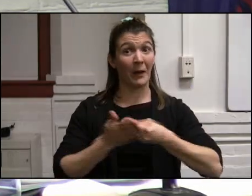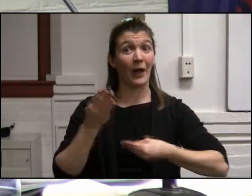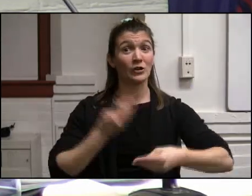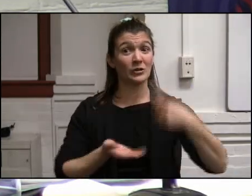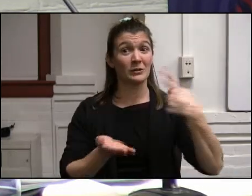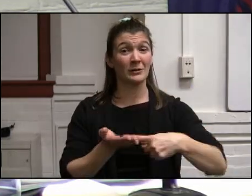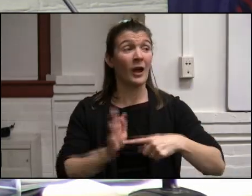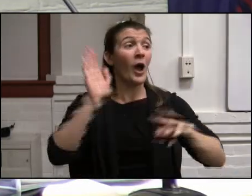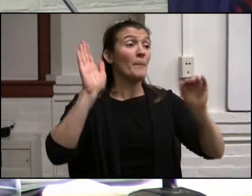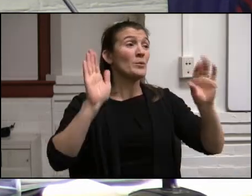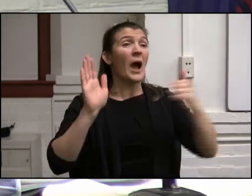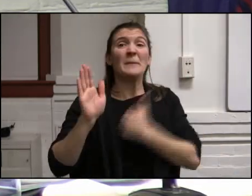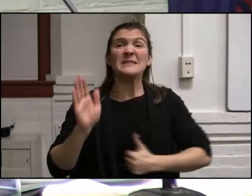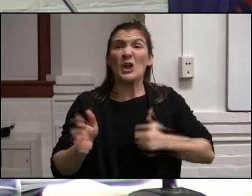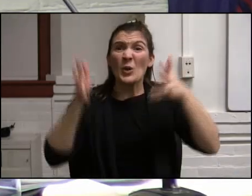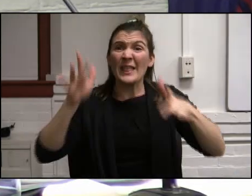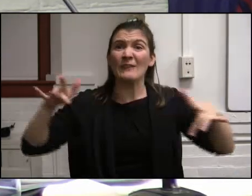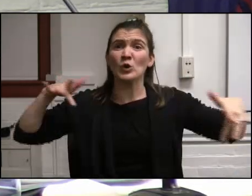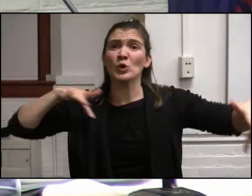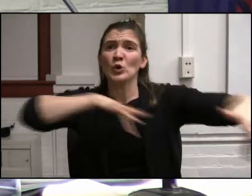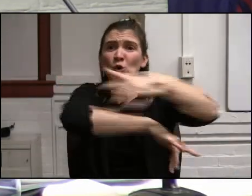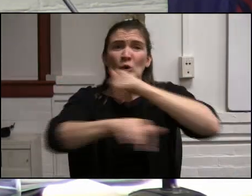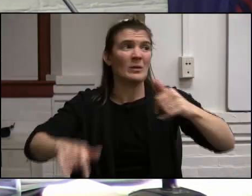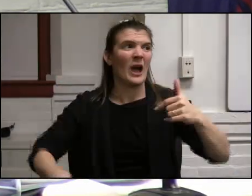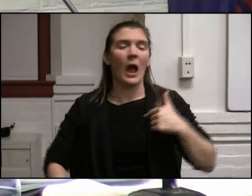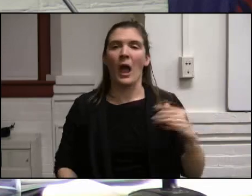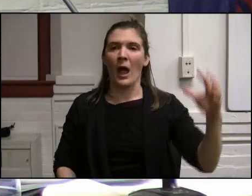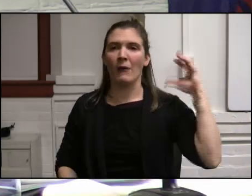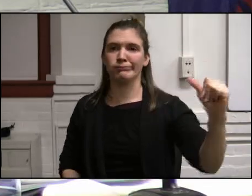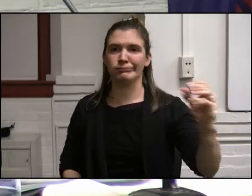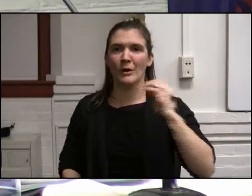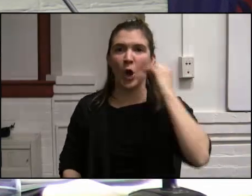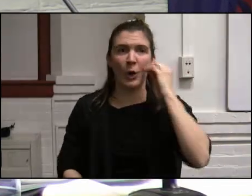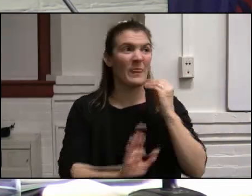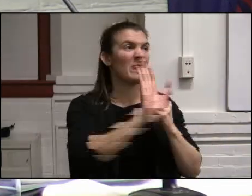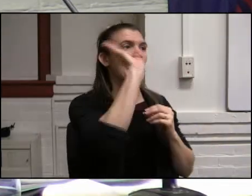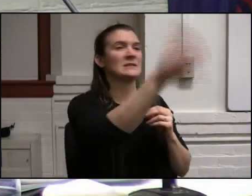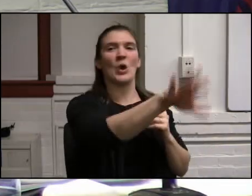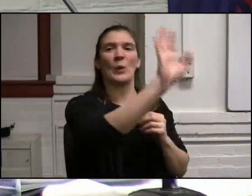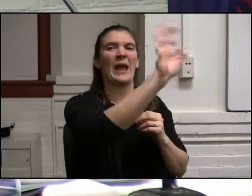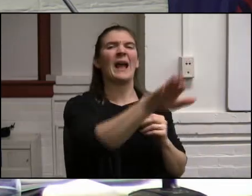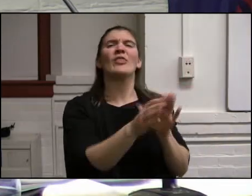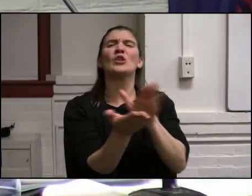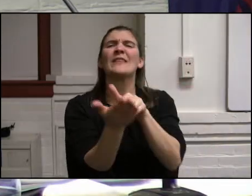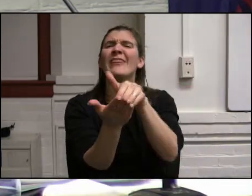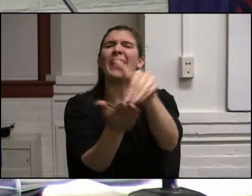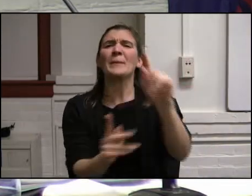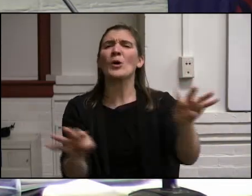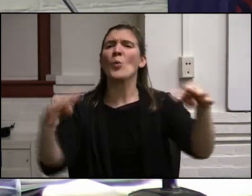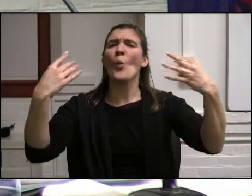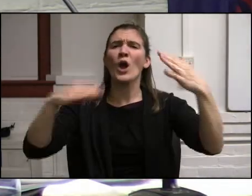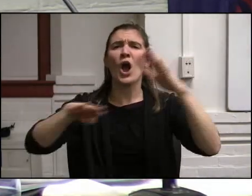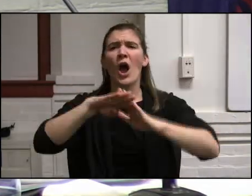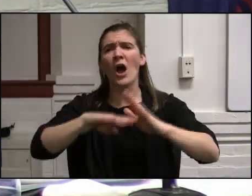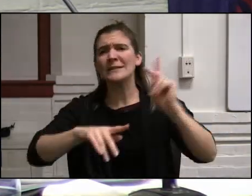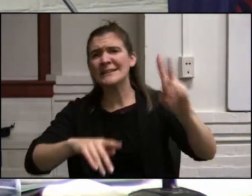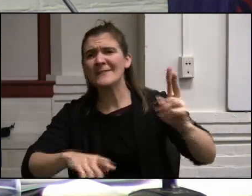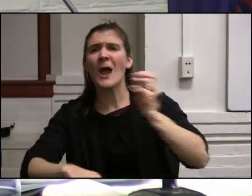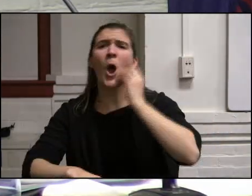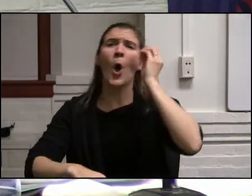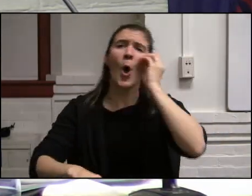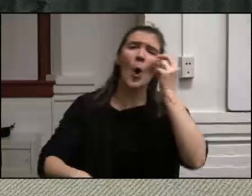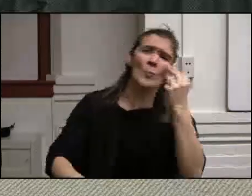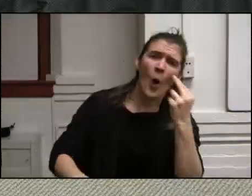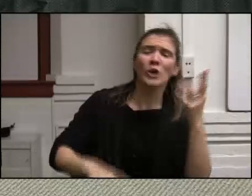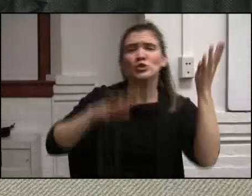So, I'm sorry to leave you with no audience, but I am gonna have. oh, that's Well, there are thousands of people watching at home because of the weather. get home